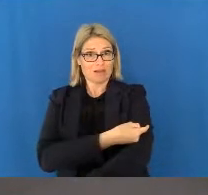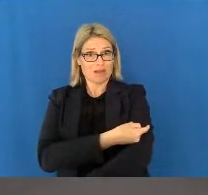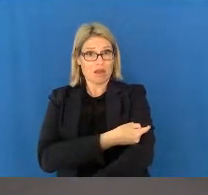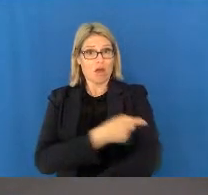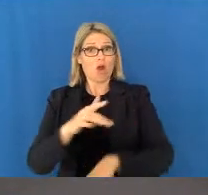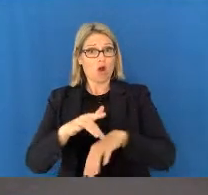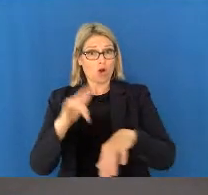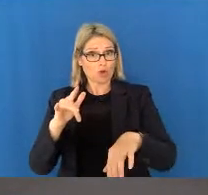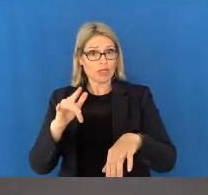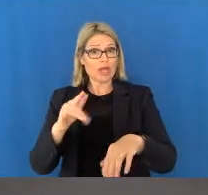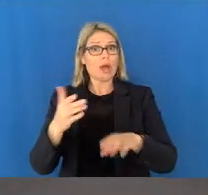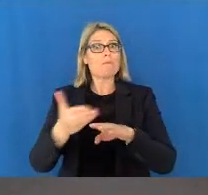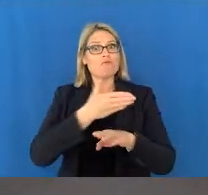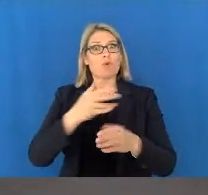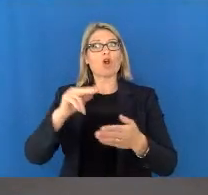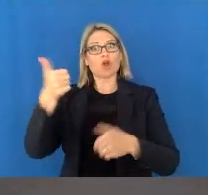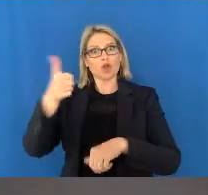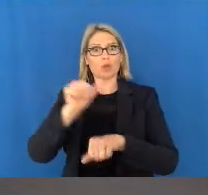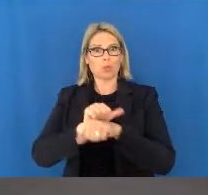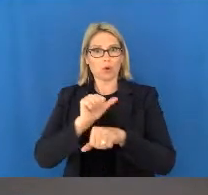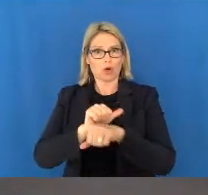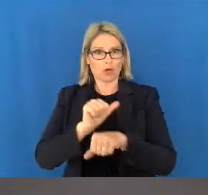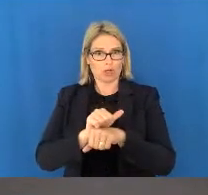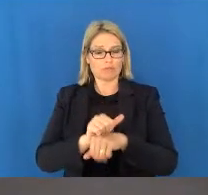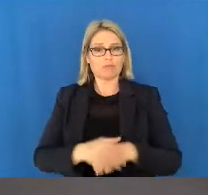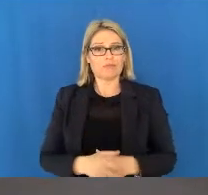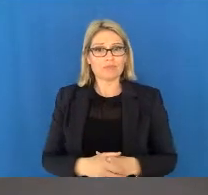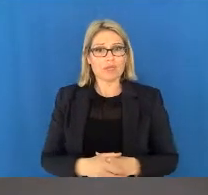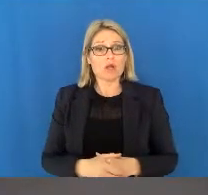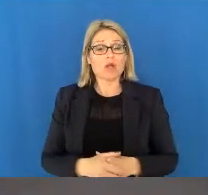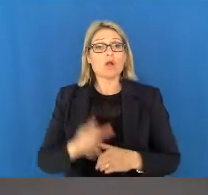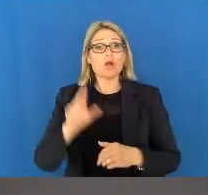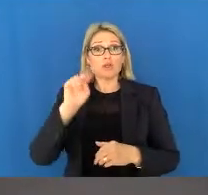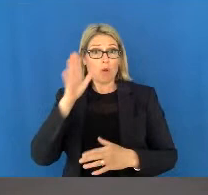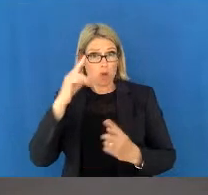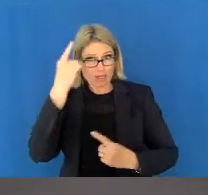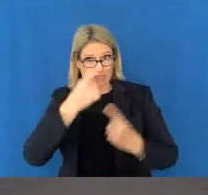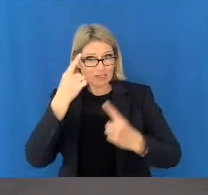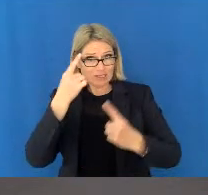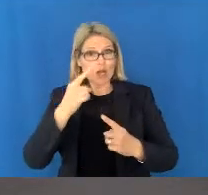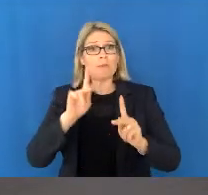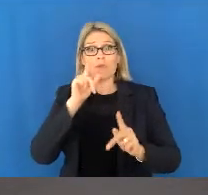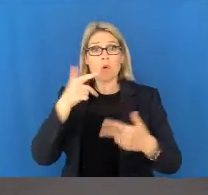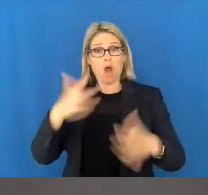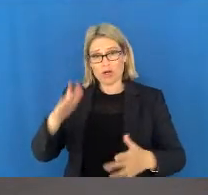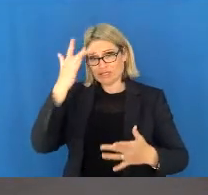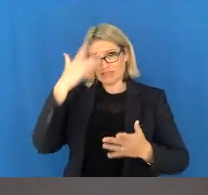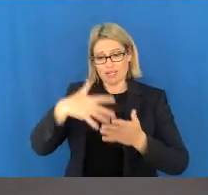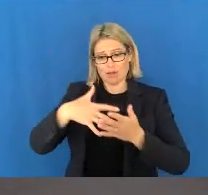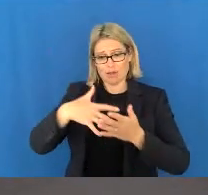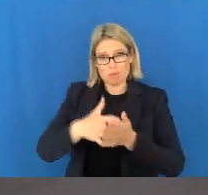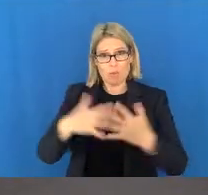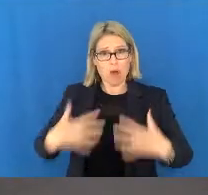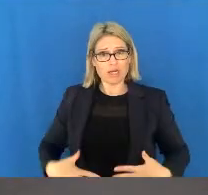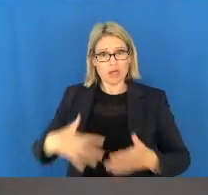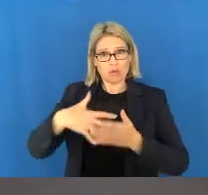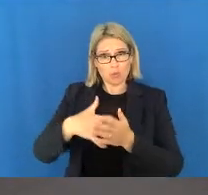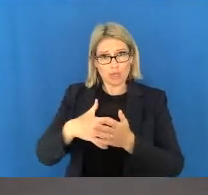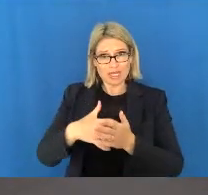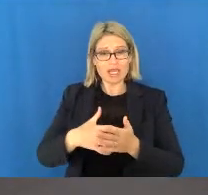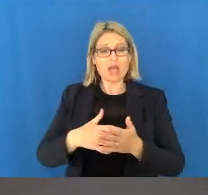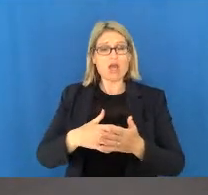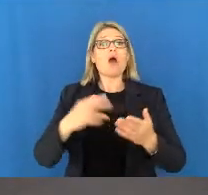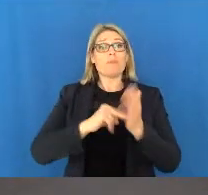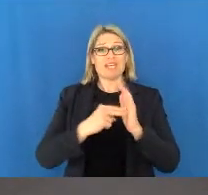optimal effectiveness. Is New Brunswick going to take this into consideration when timing the second doses of the